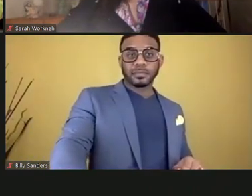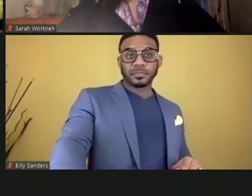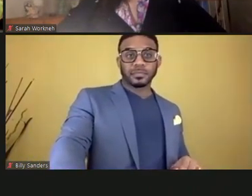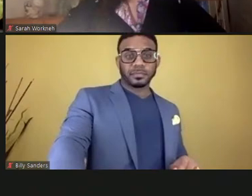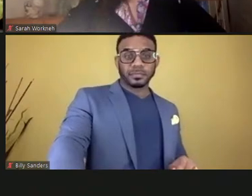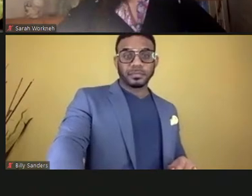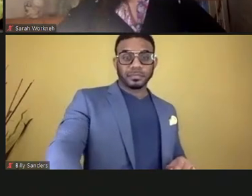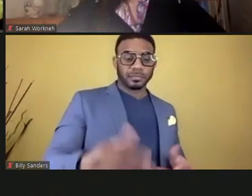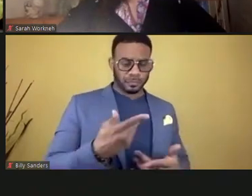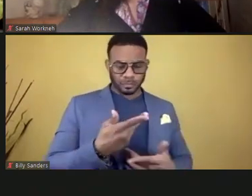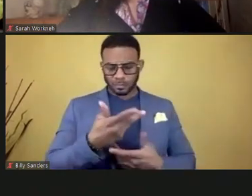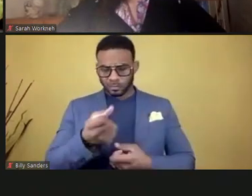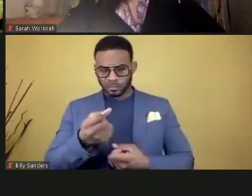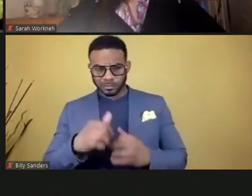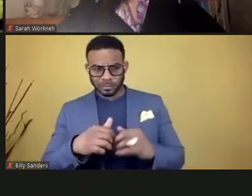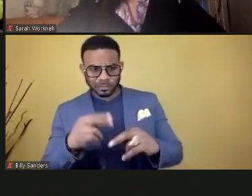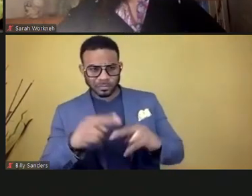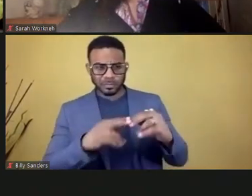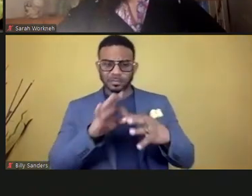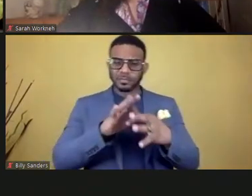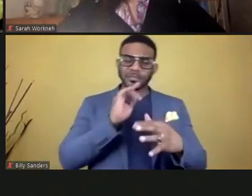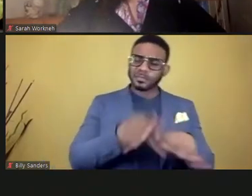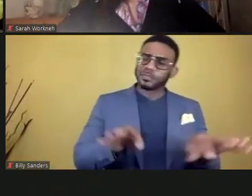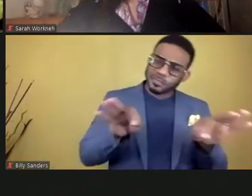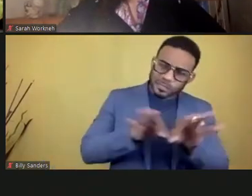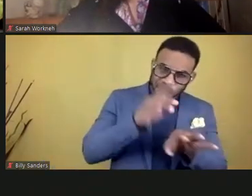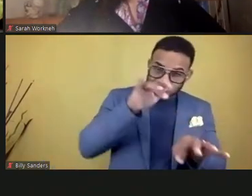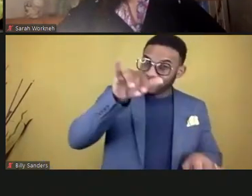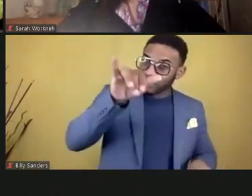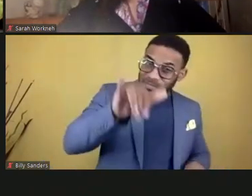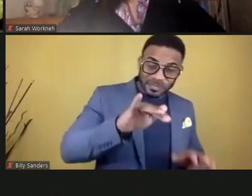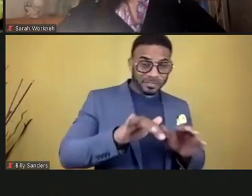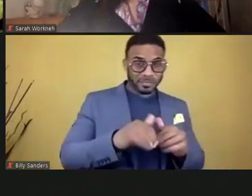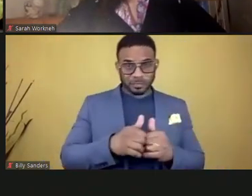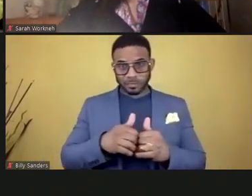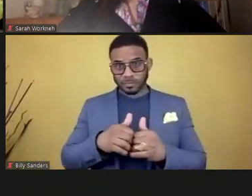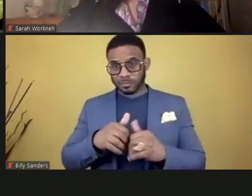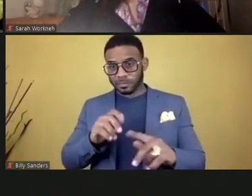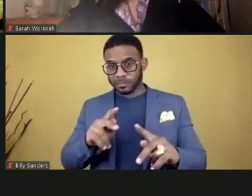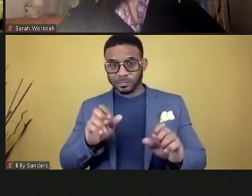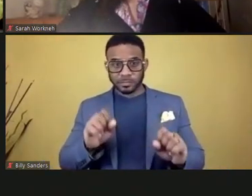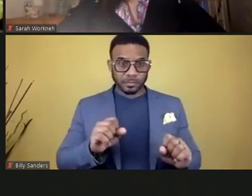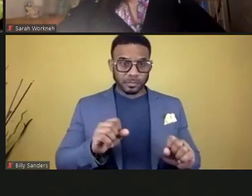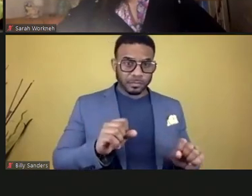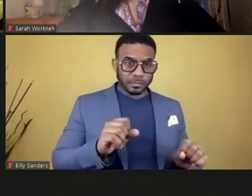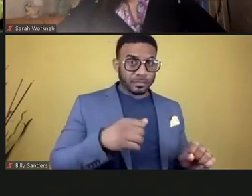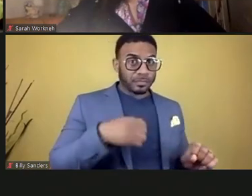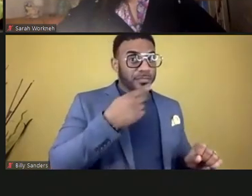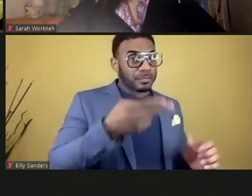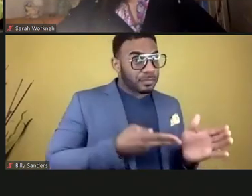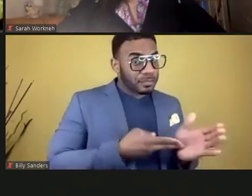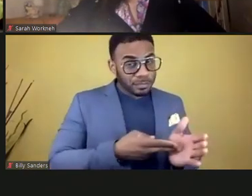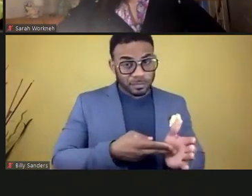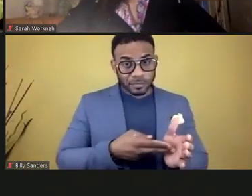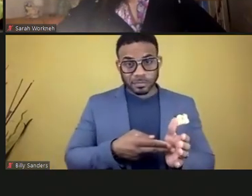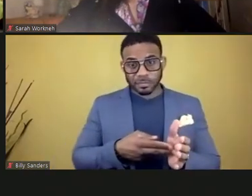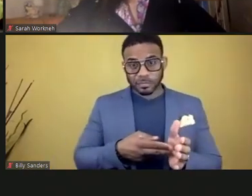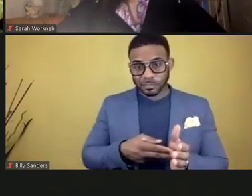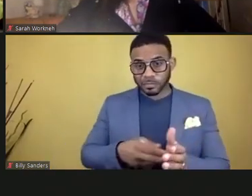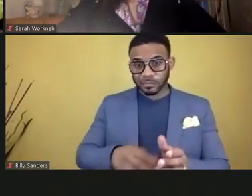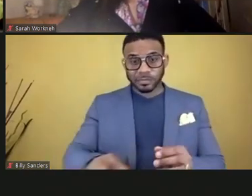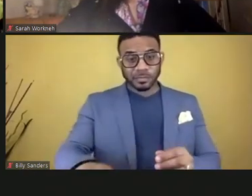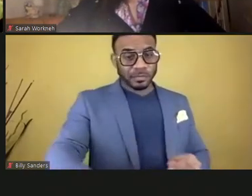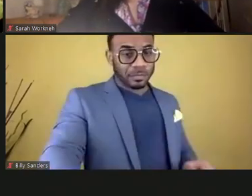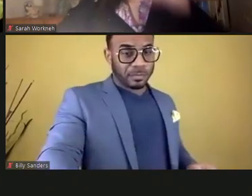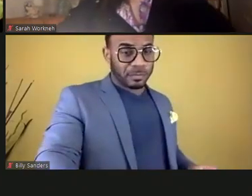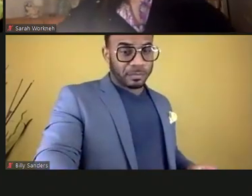and trust and building relationship is important, because that's how then people can actually tell you the truth, as